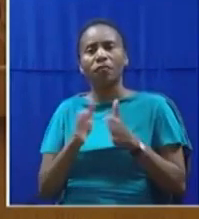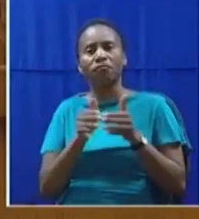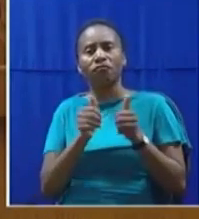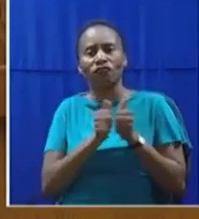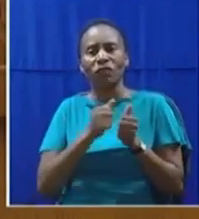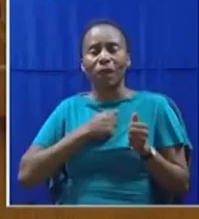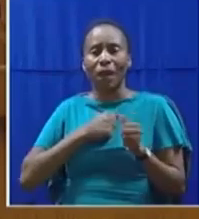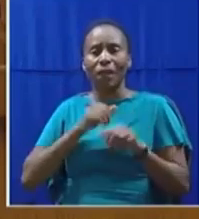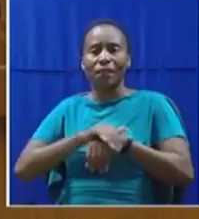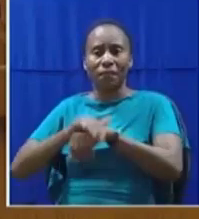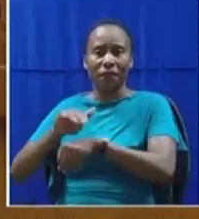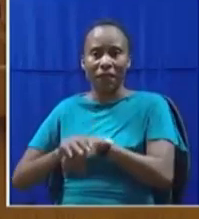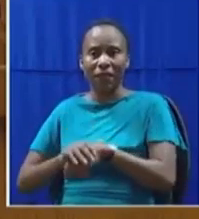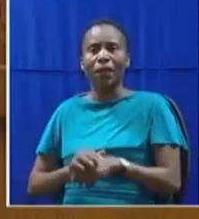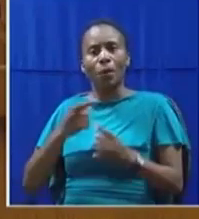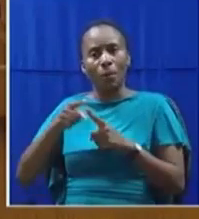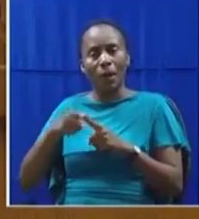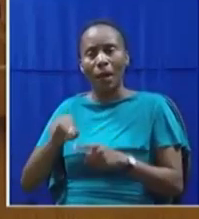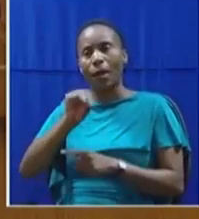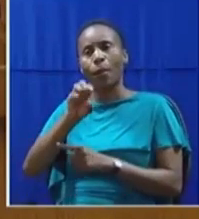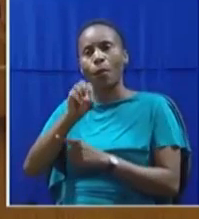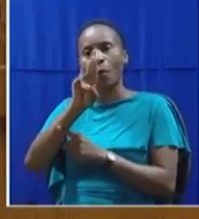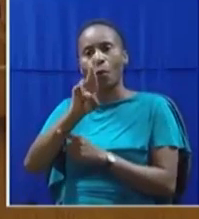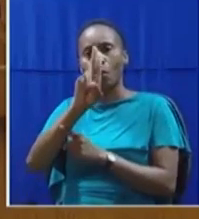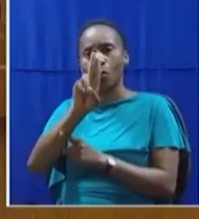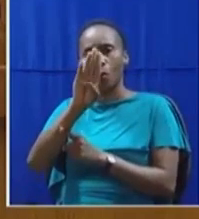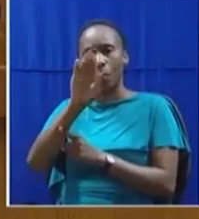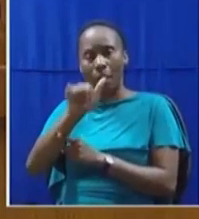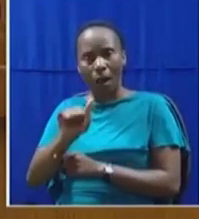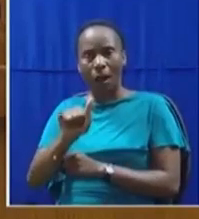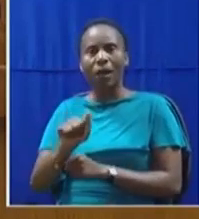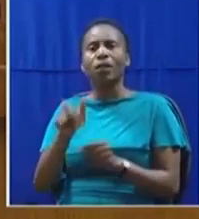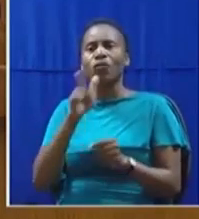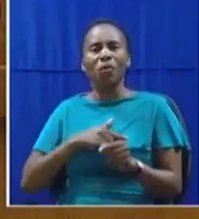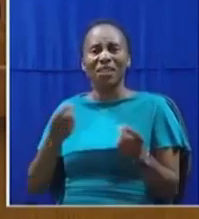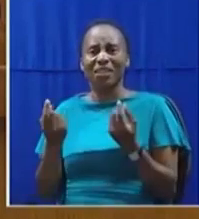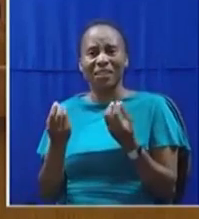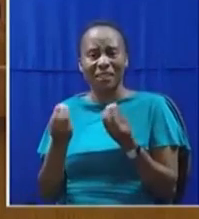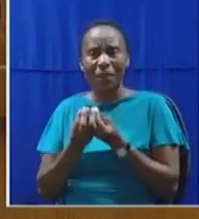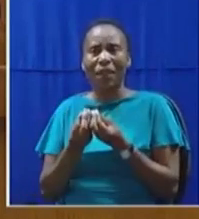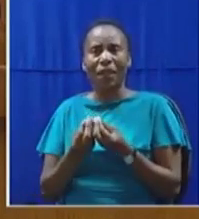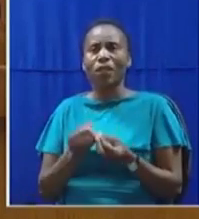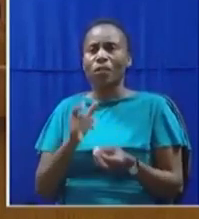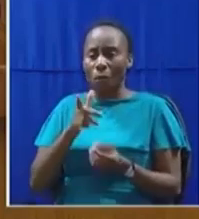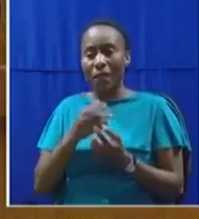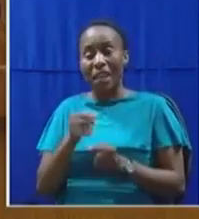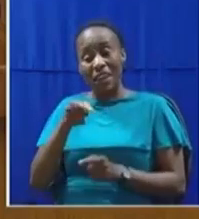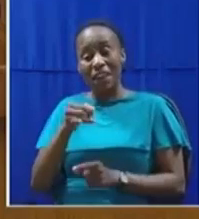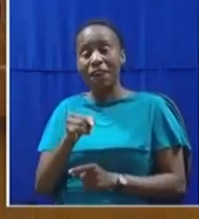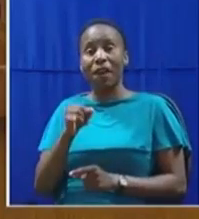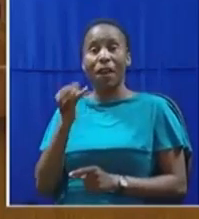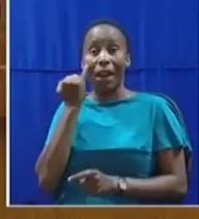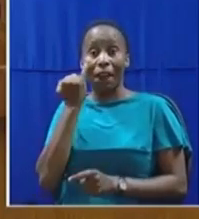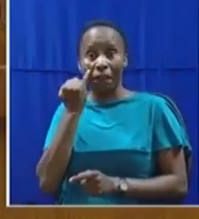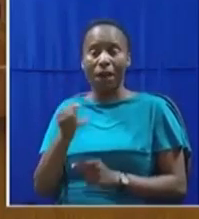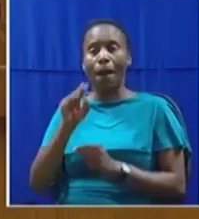said the same thing, that if he thinks that way, he is a mumish. I